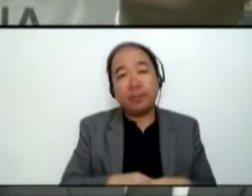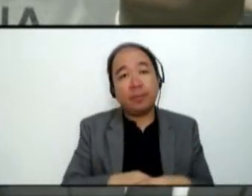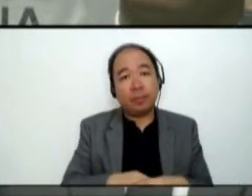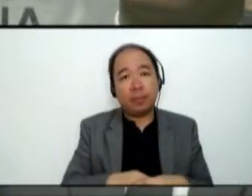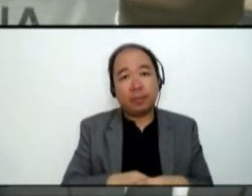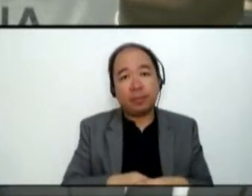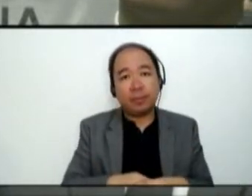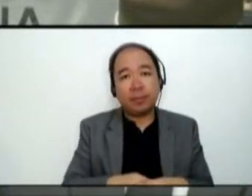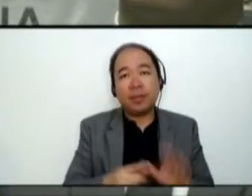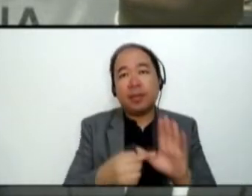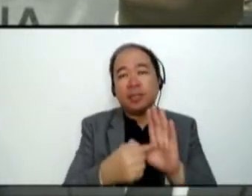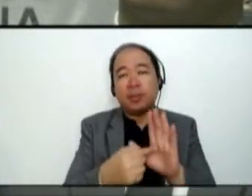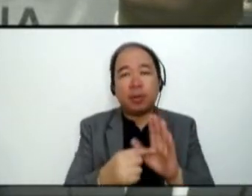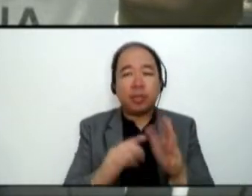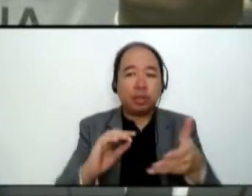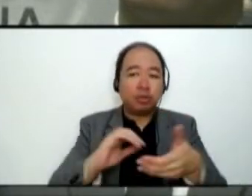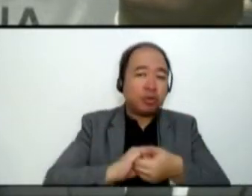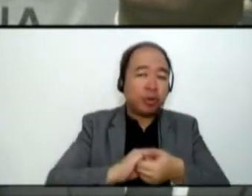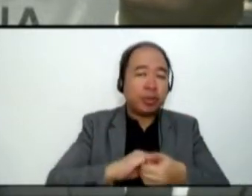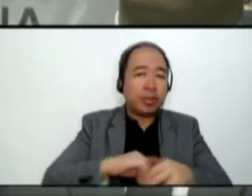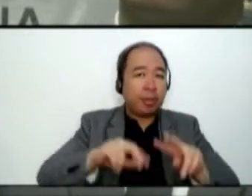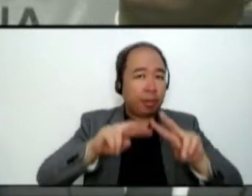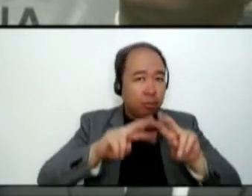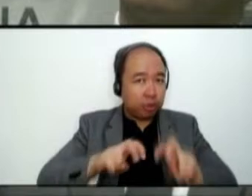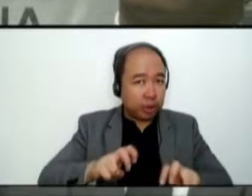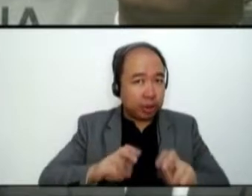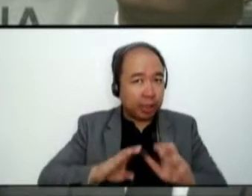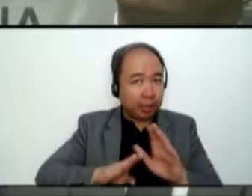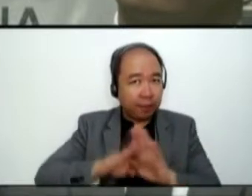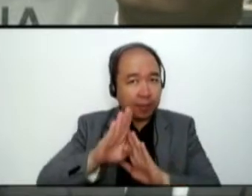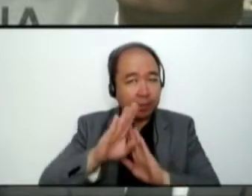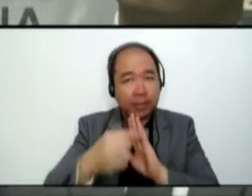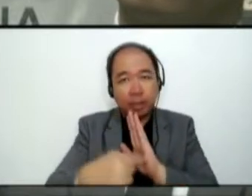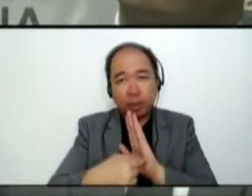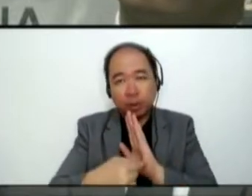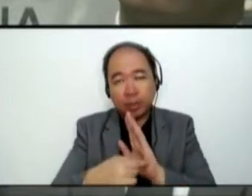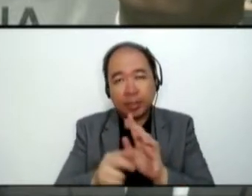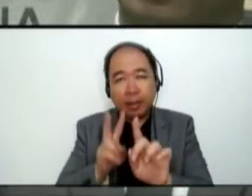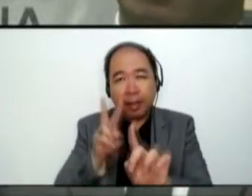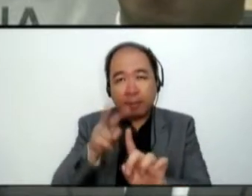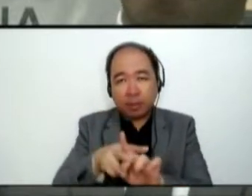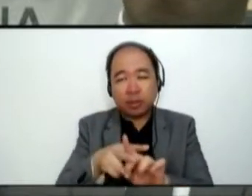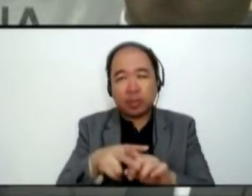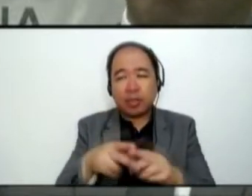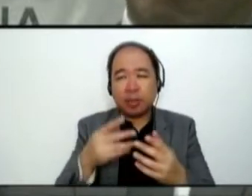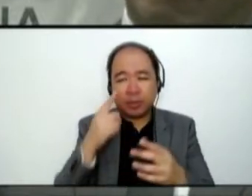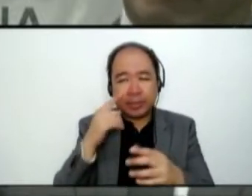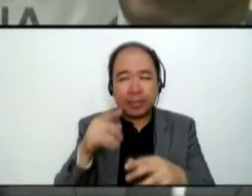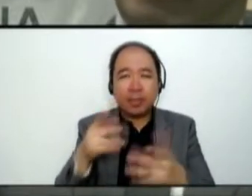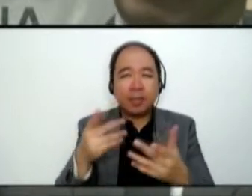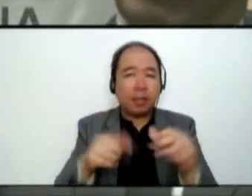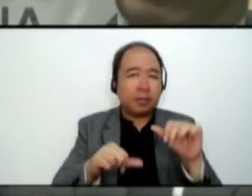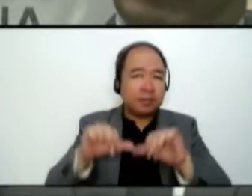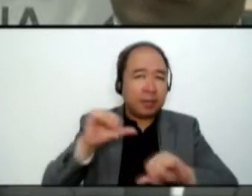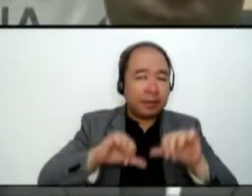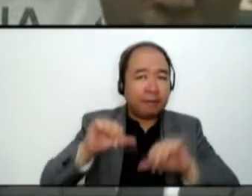such as joint research and development, technology application, and cultivation of scientific